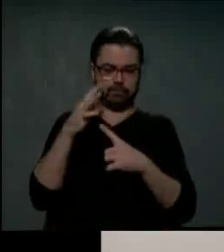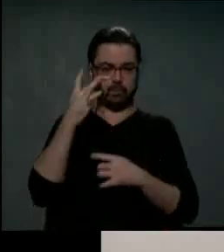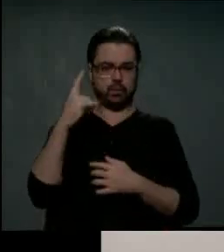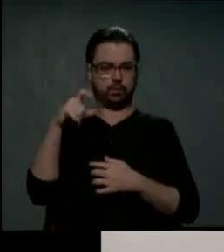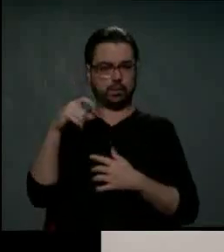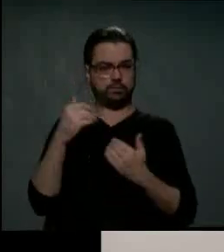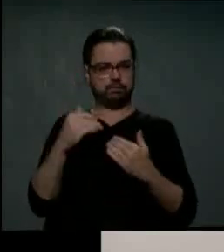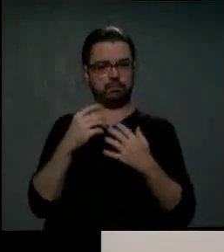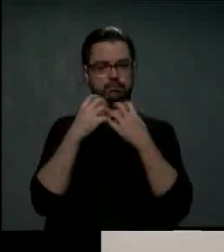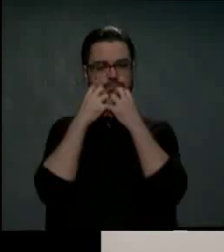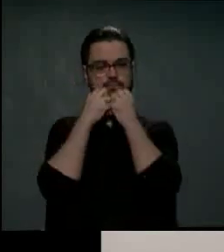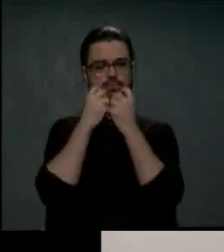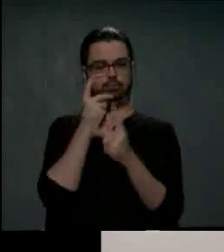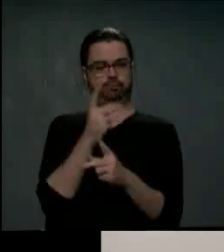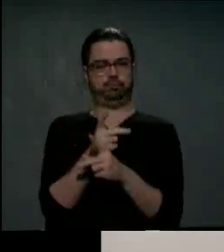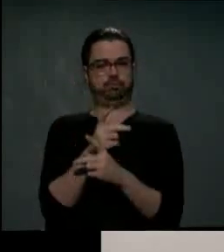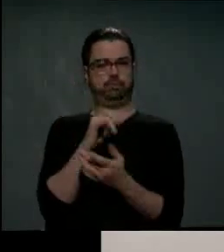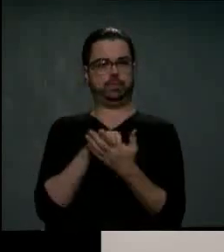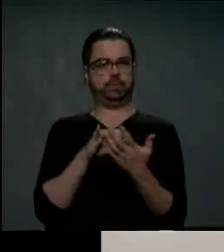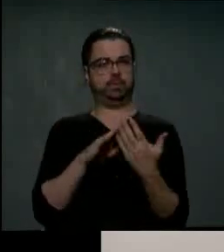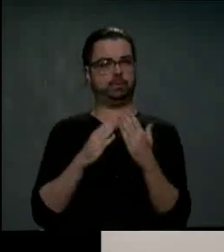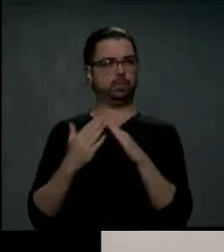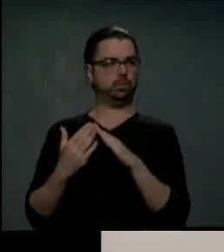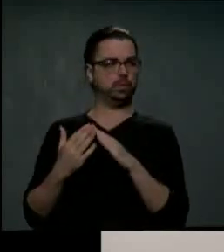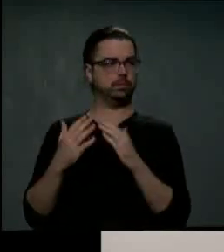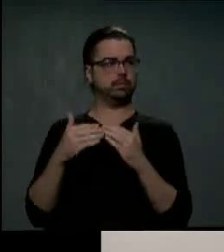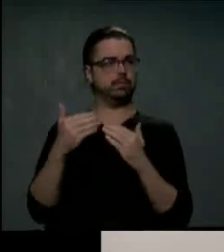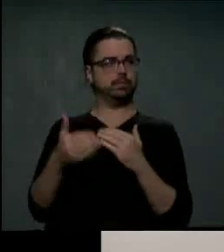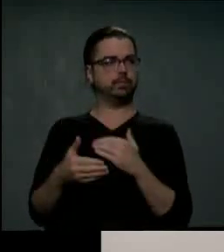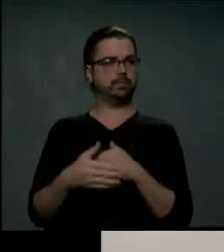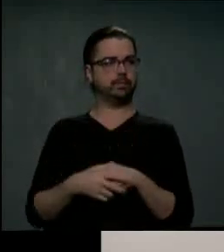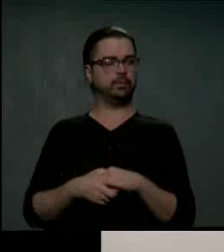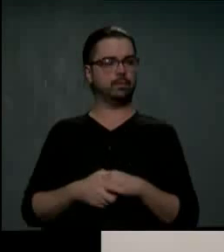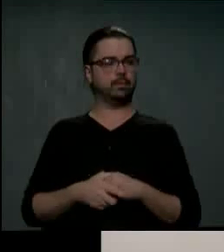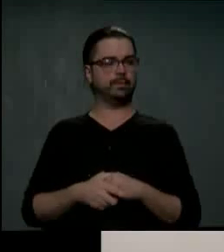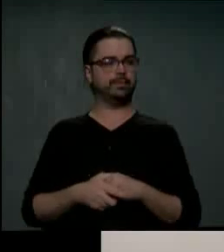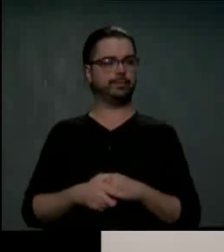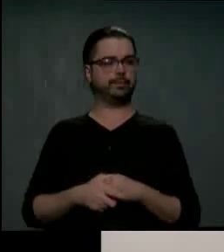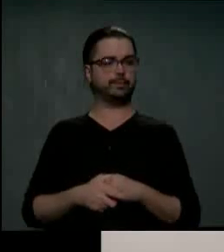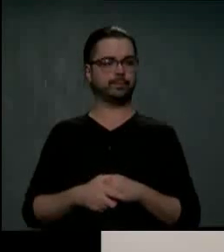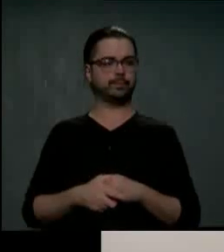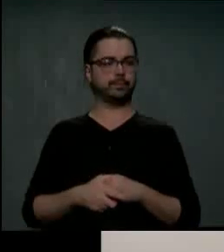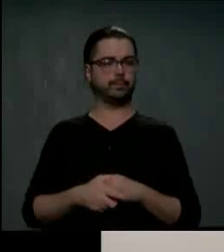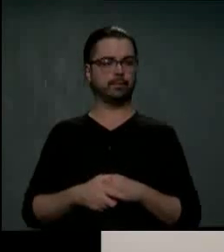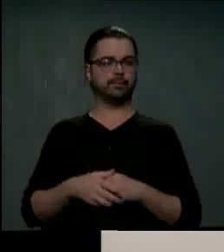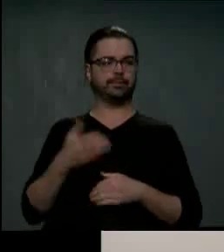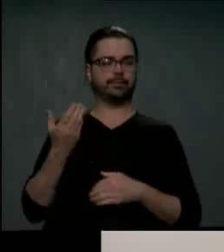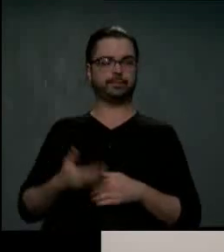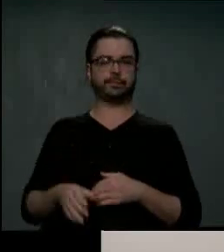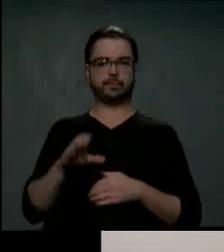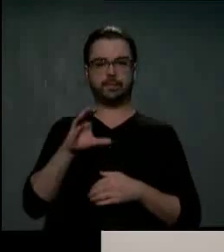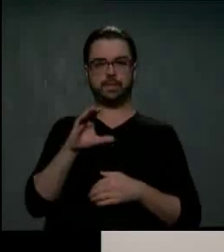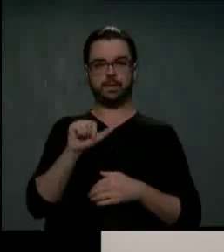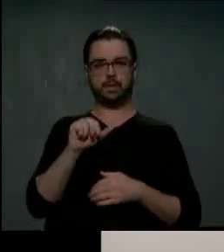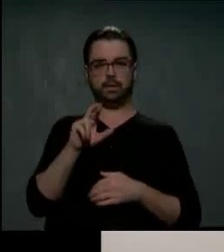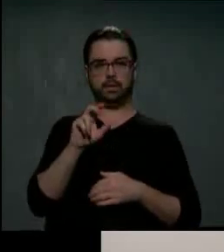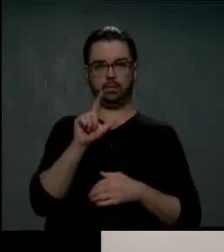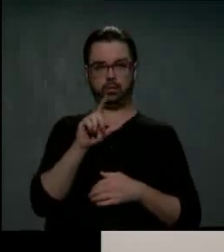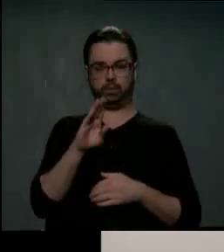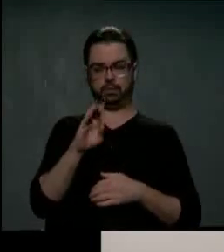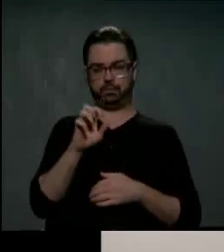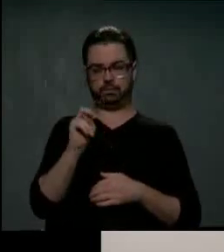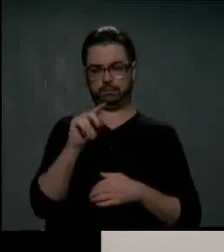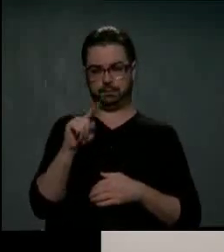preserved. And you can go to the next slide, please. So I'm Carl Benz, and a little bit about